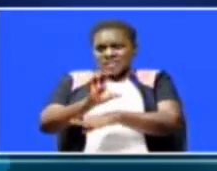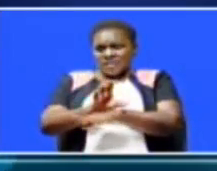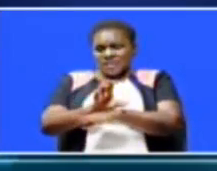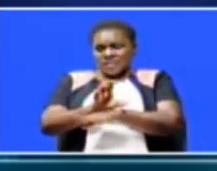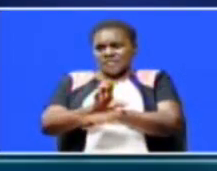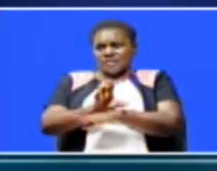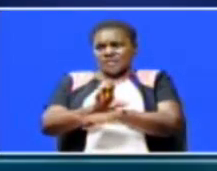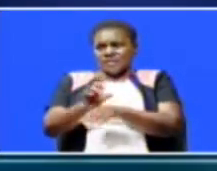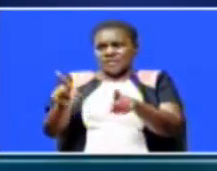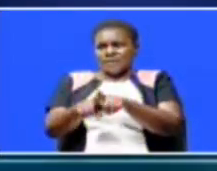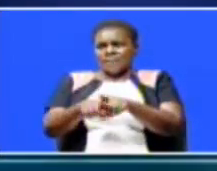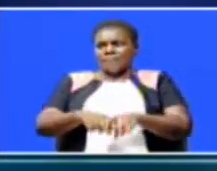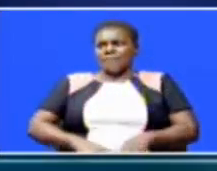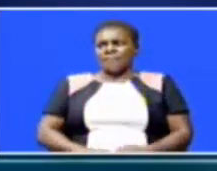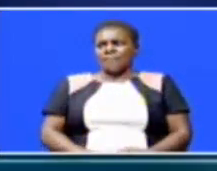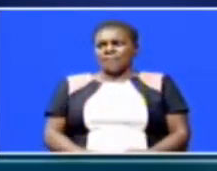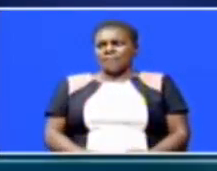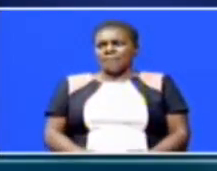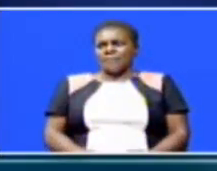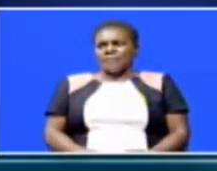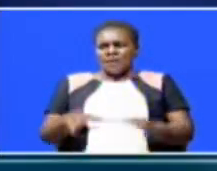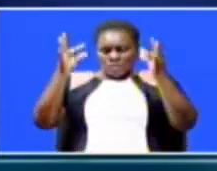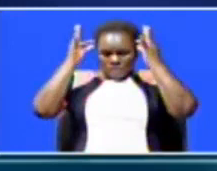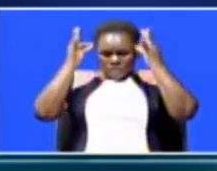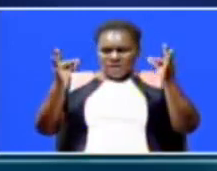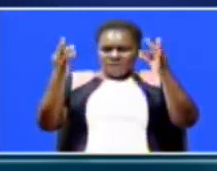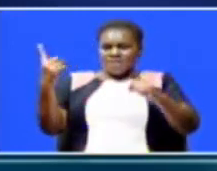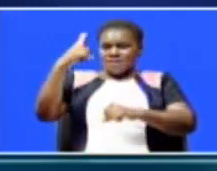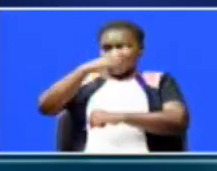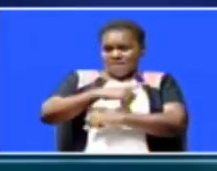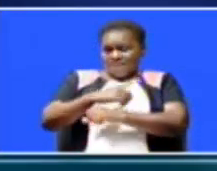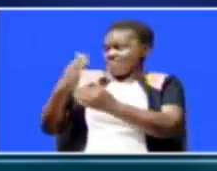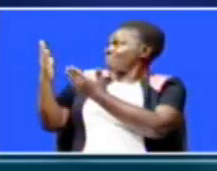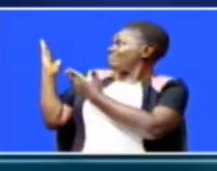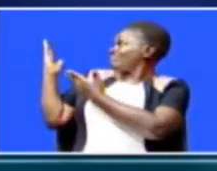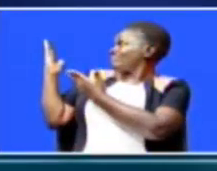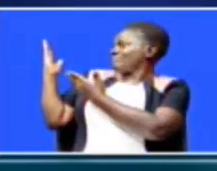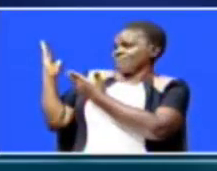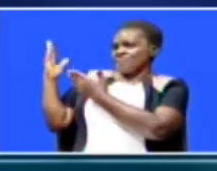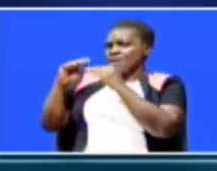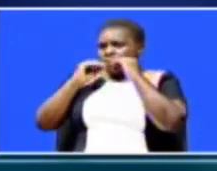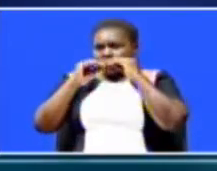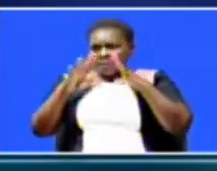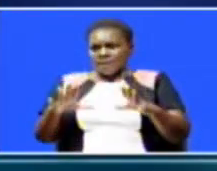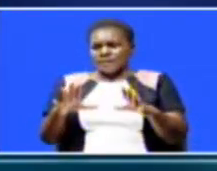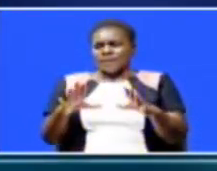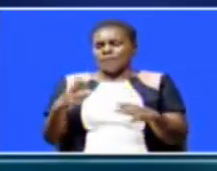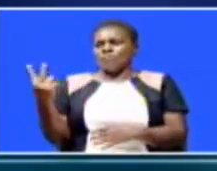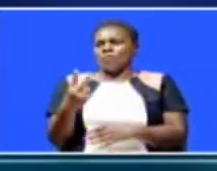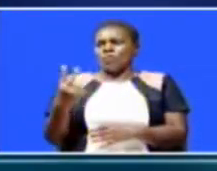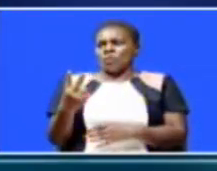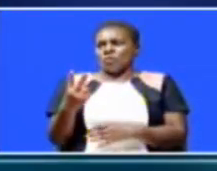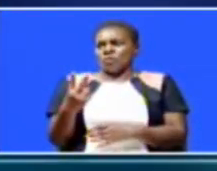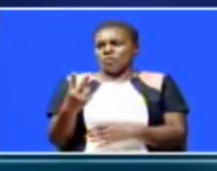the developments. It is the wedding day for these lovebirds. Blessing and Damali are pronouncing